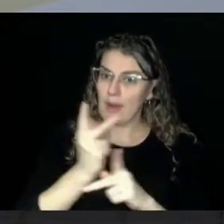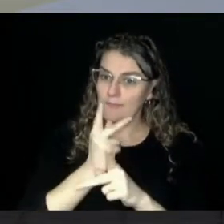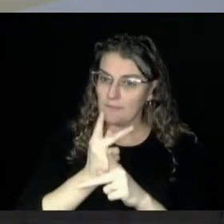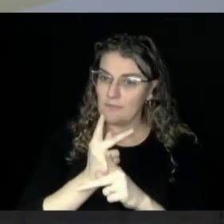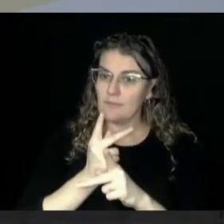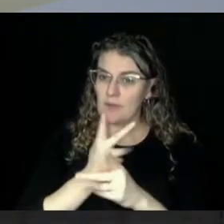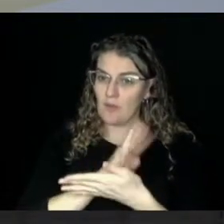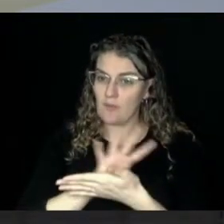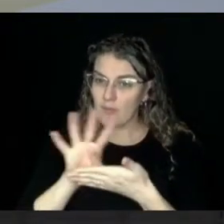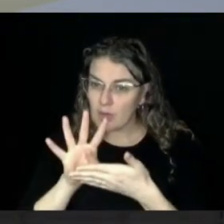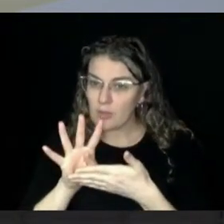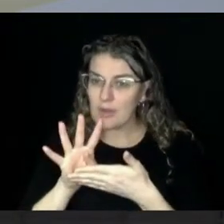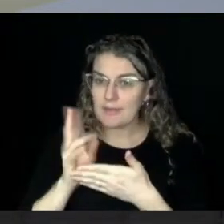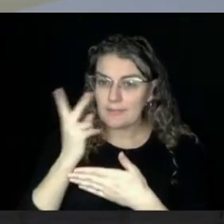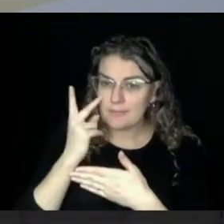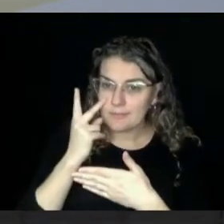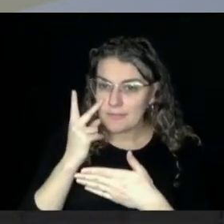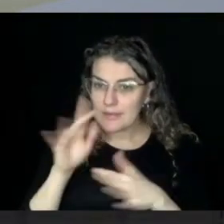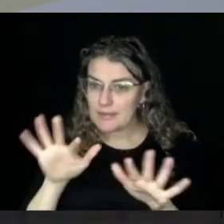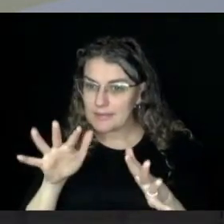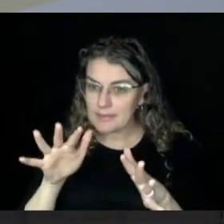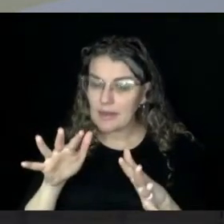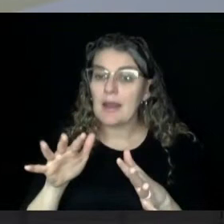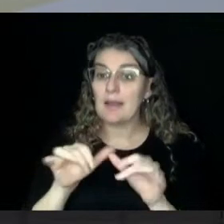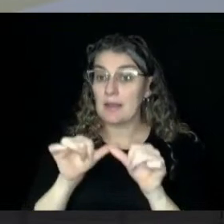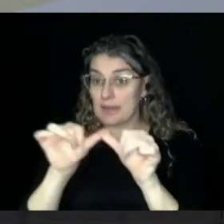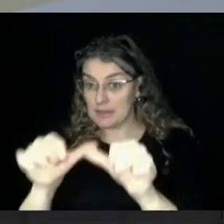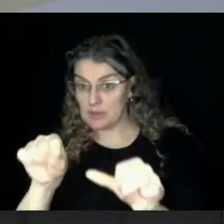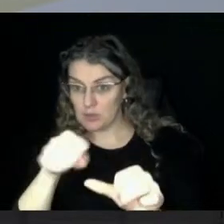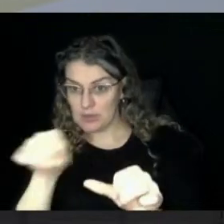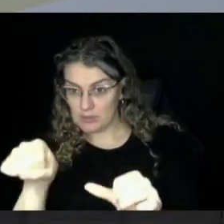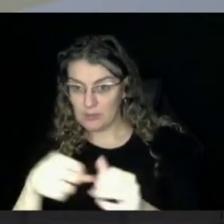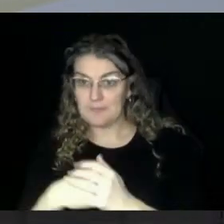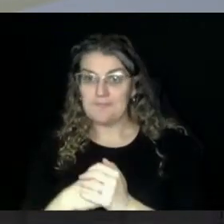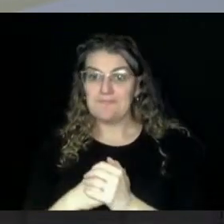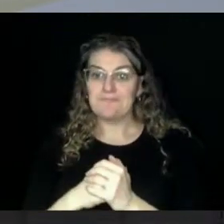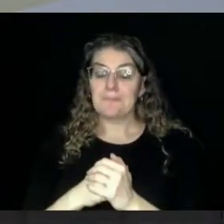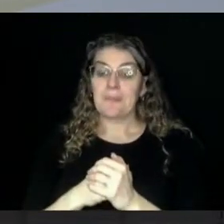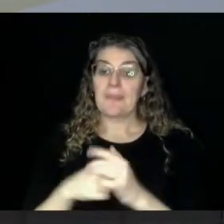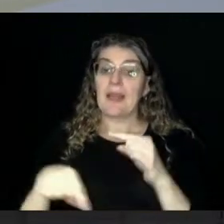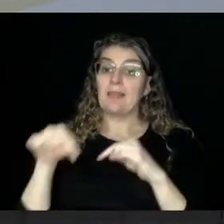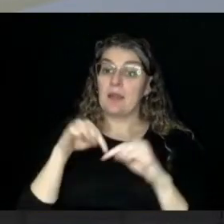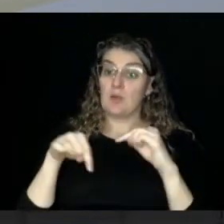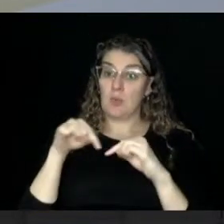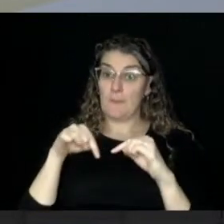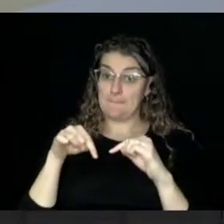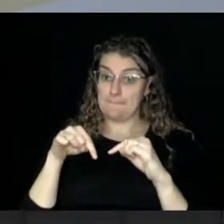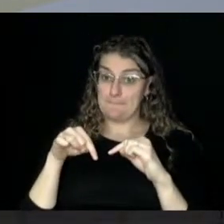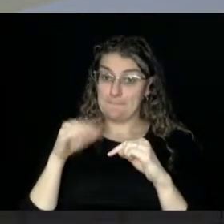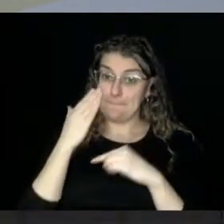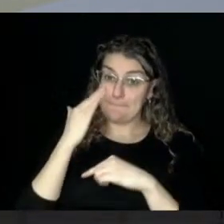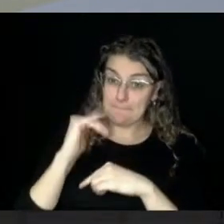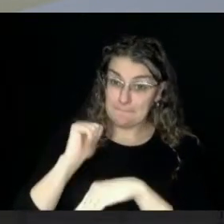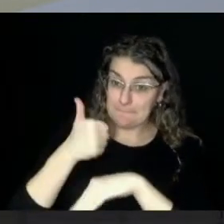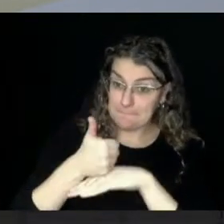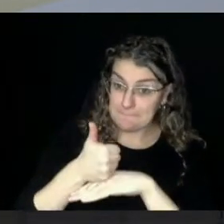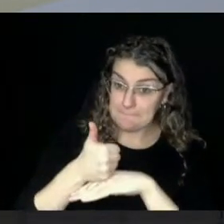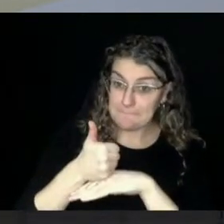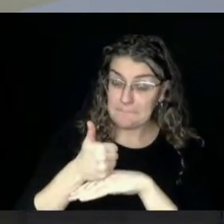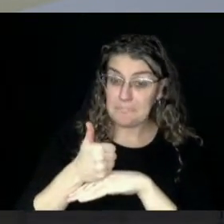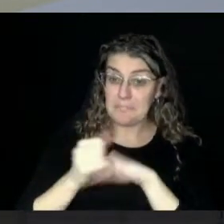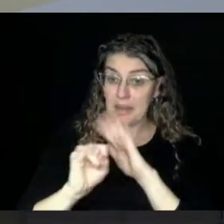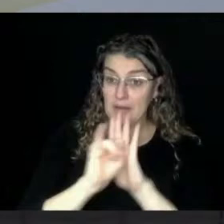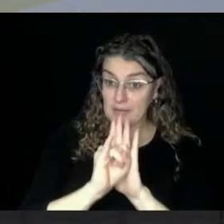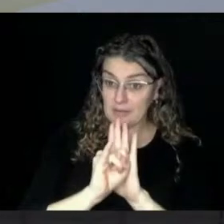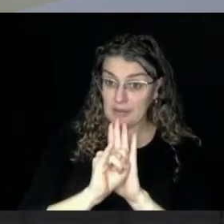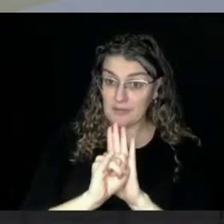And I think really back to sort of the feasibility of doing this kind of